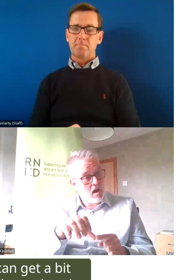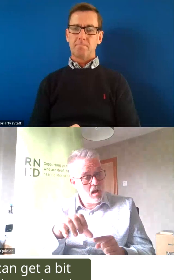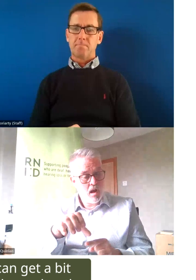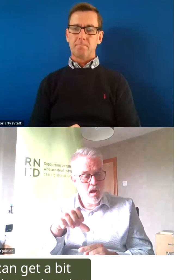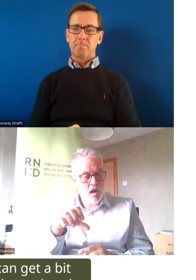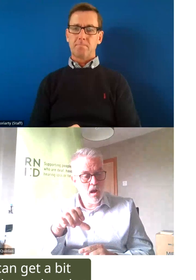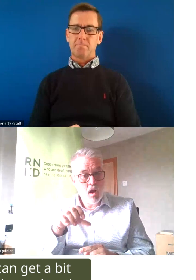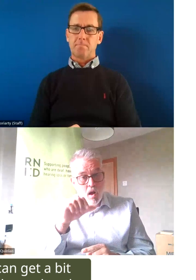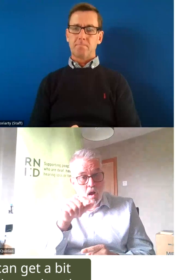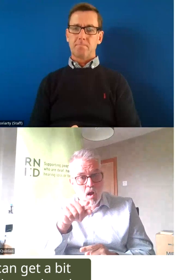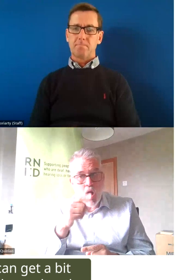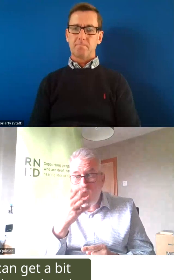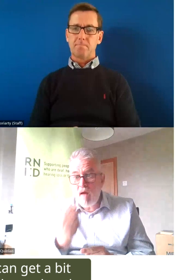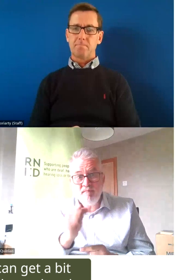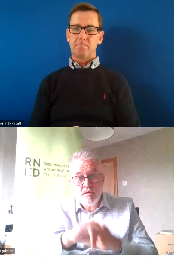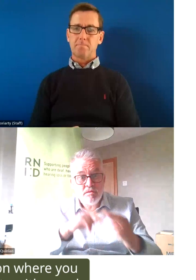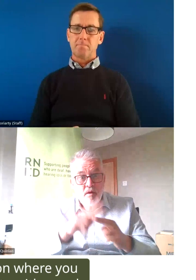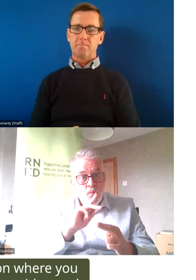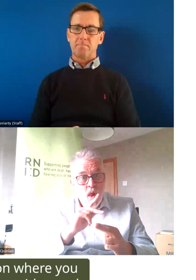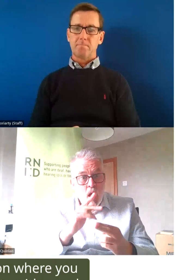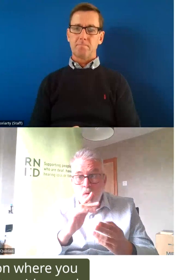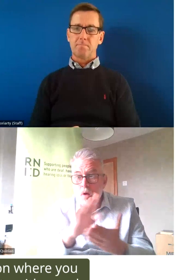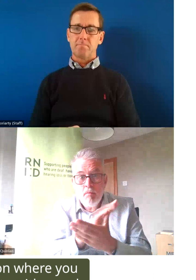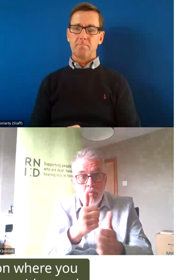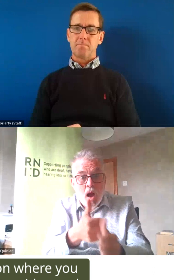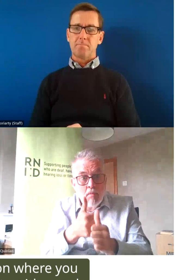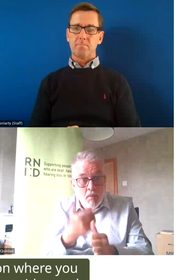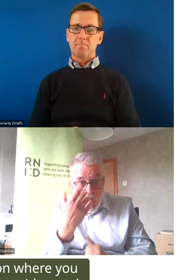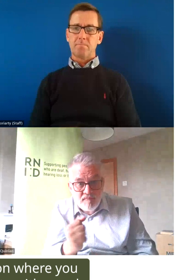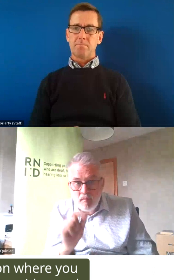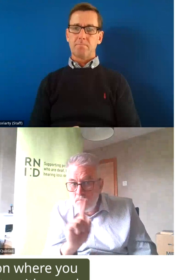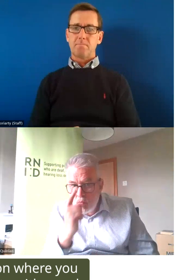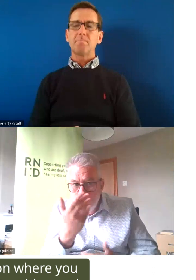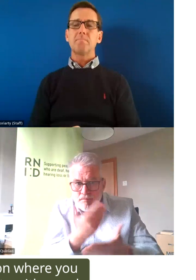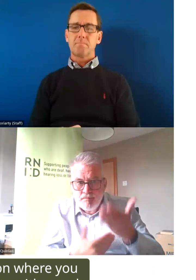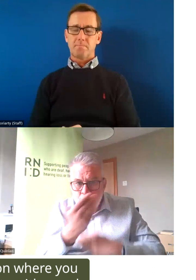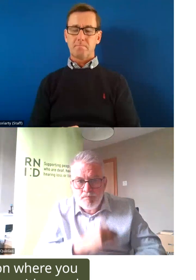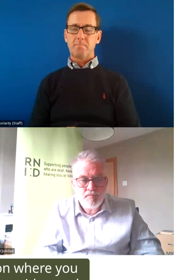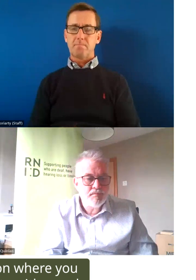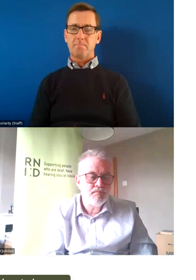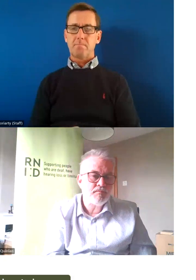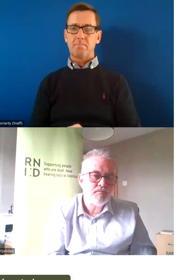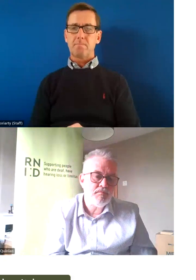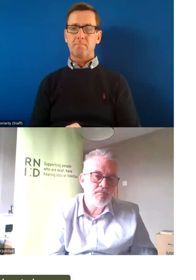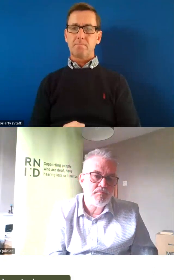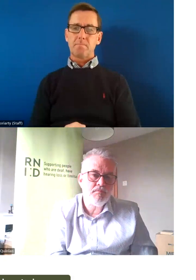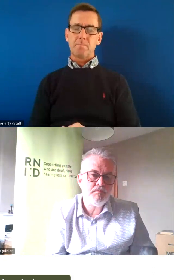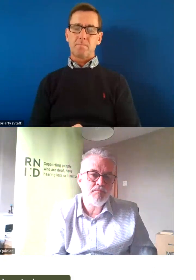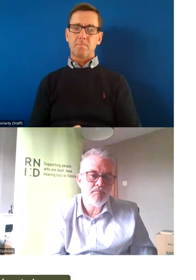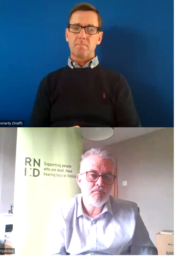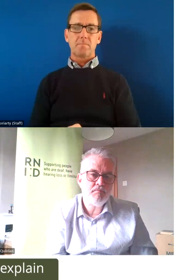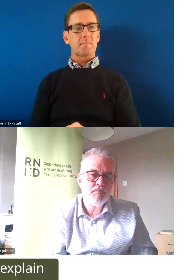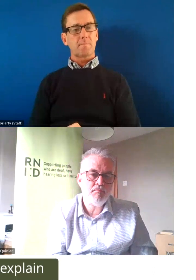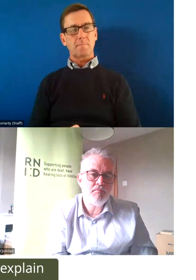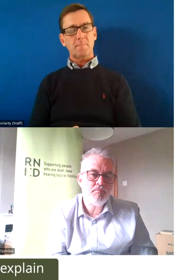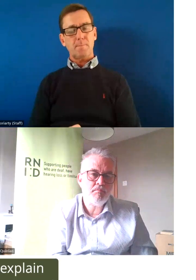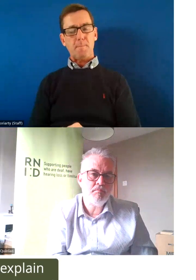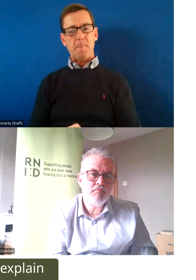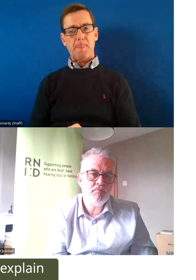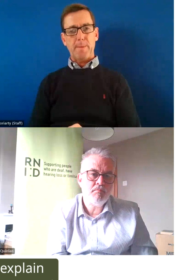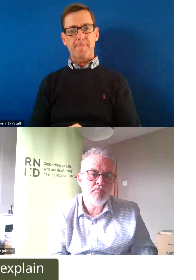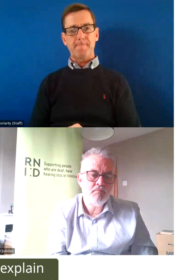about entering a situation like a polling station where you have to communicate with people that maybe you don't know.